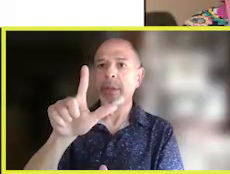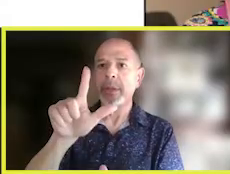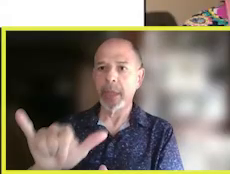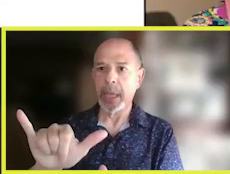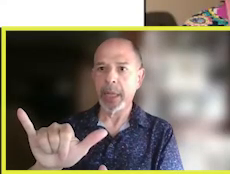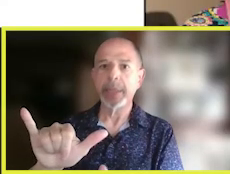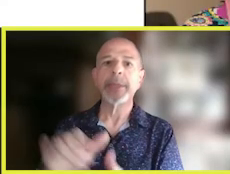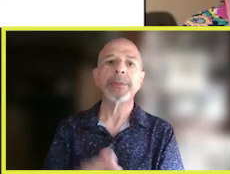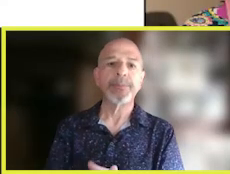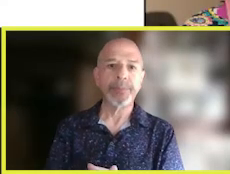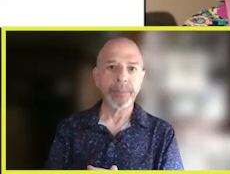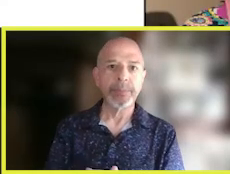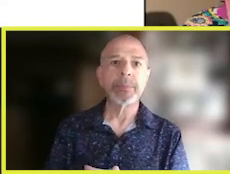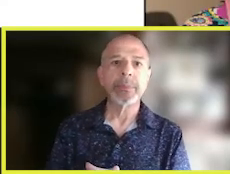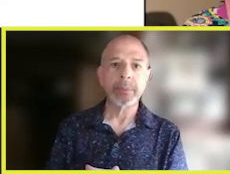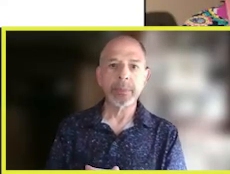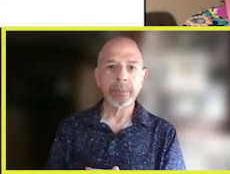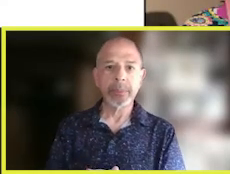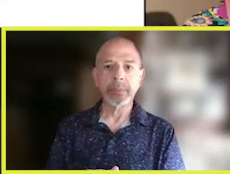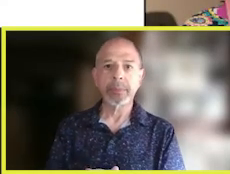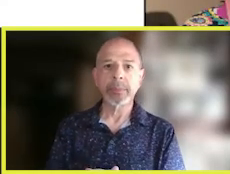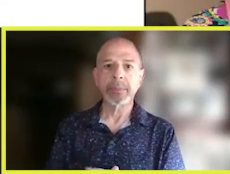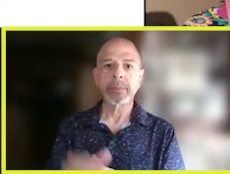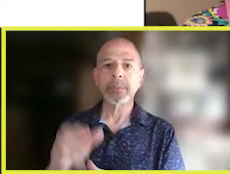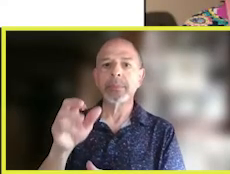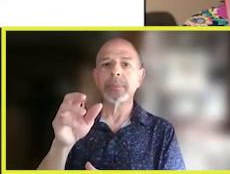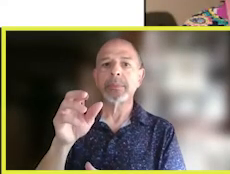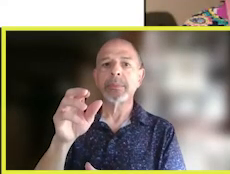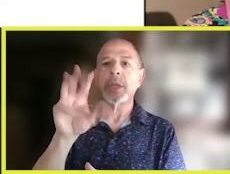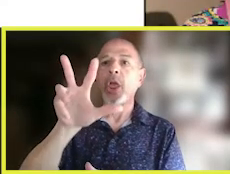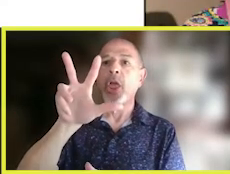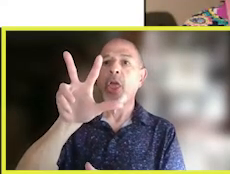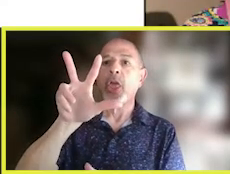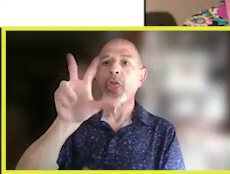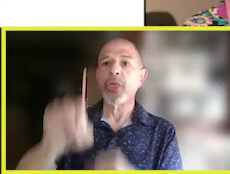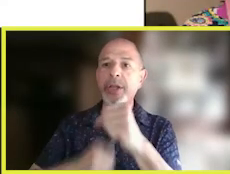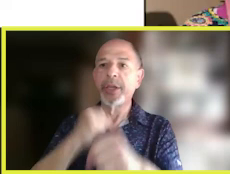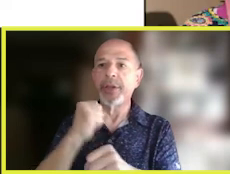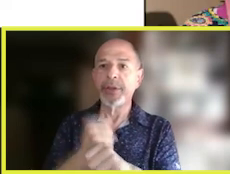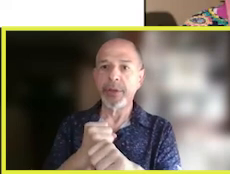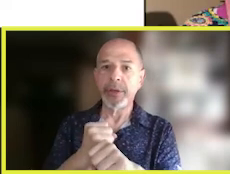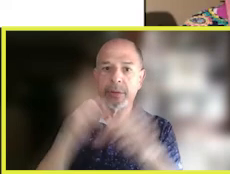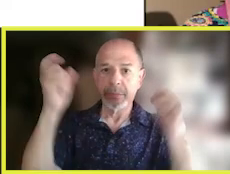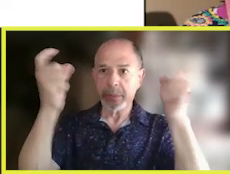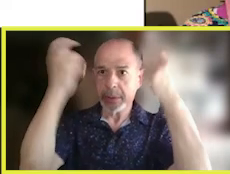In Action, Rhode Island's 30th Annual Statewide Self-Advocacy